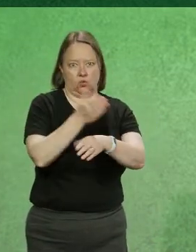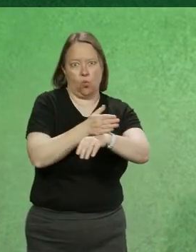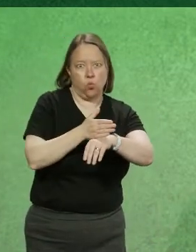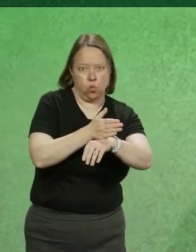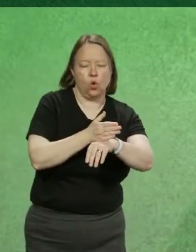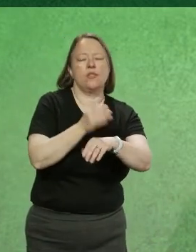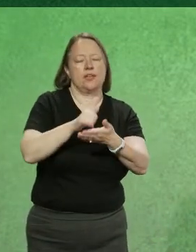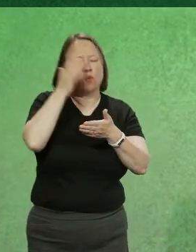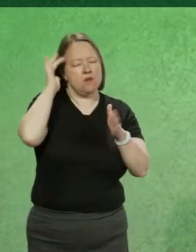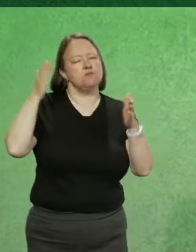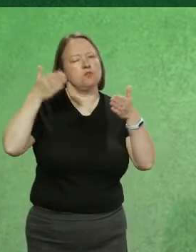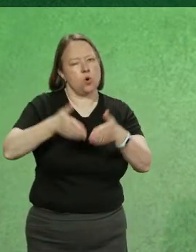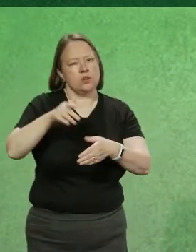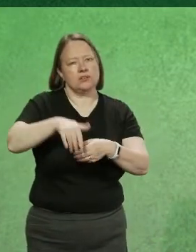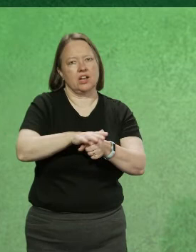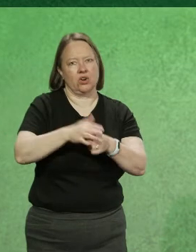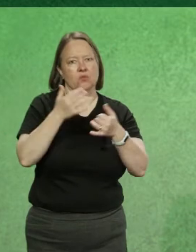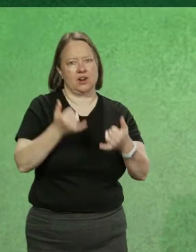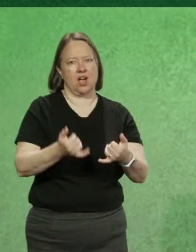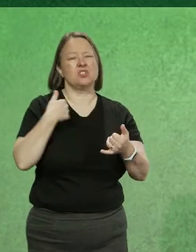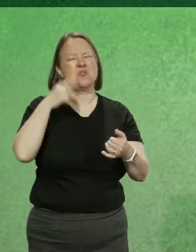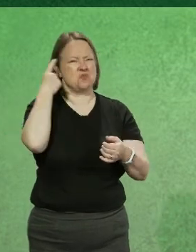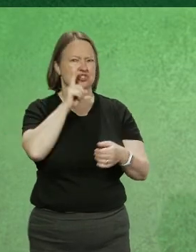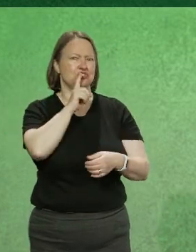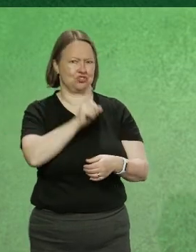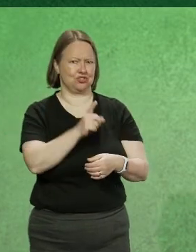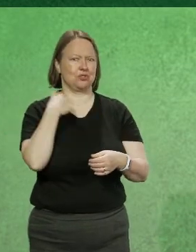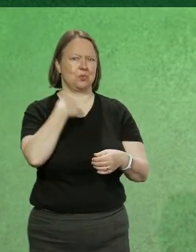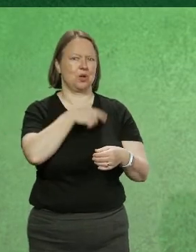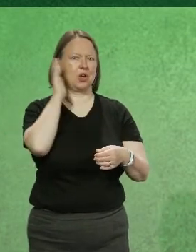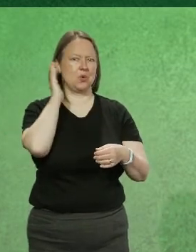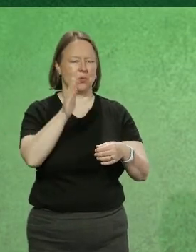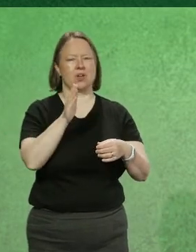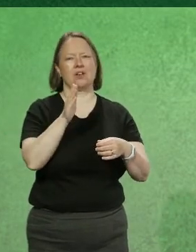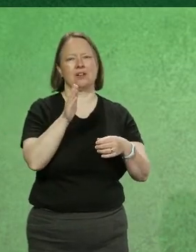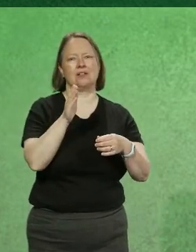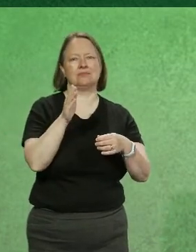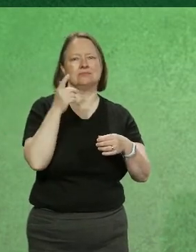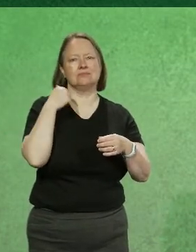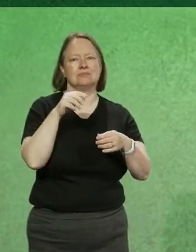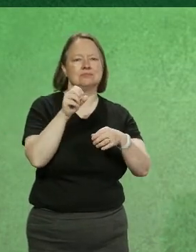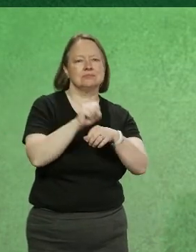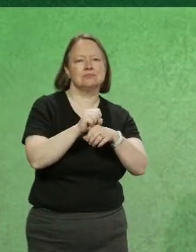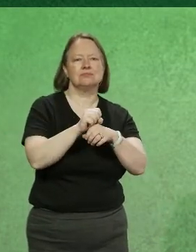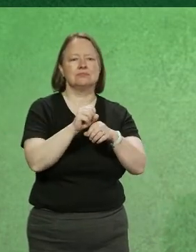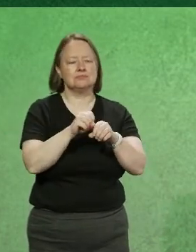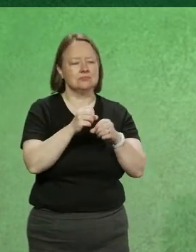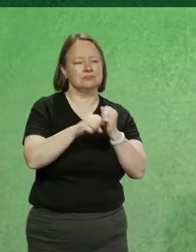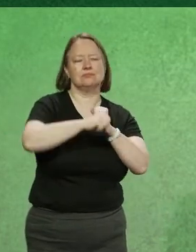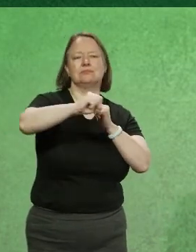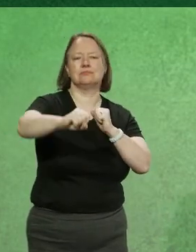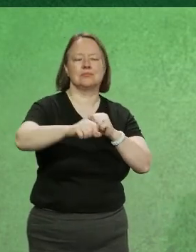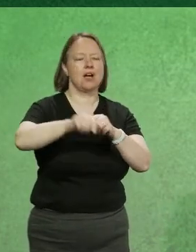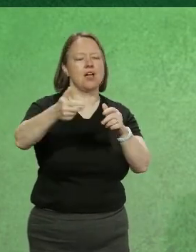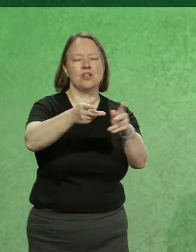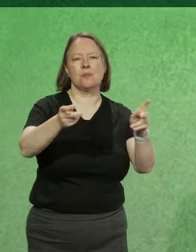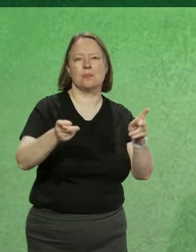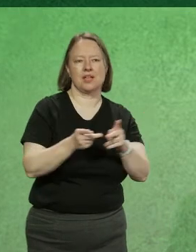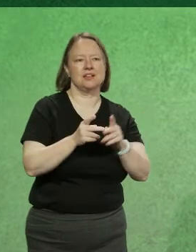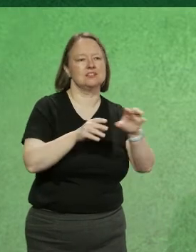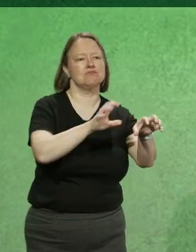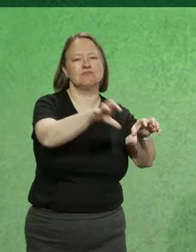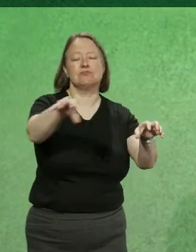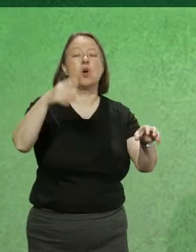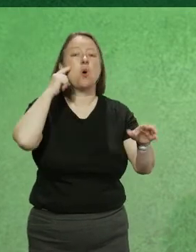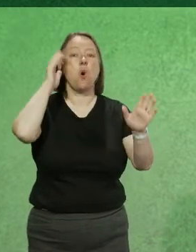now. So definitely later we will extend our borders to different places, and definitely, hopefully even